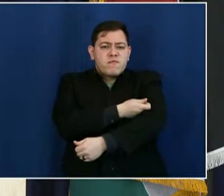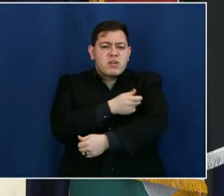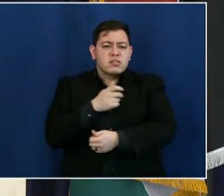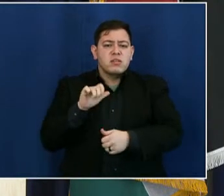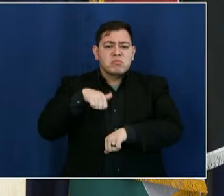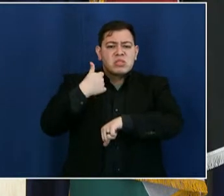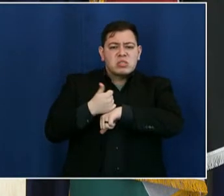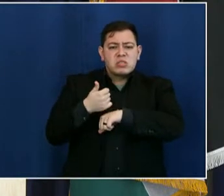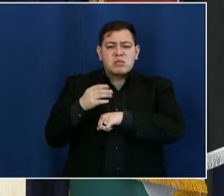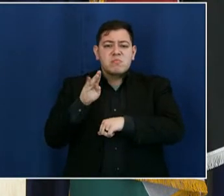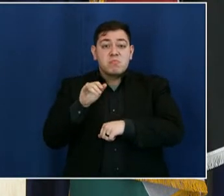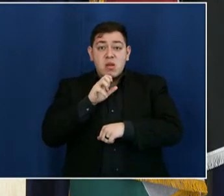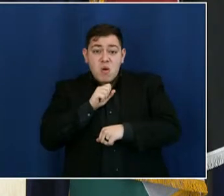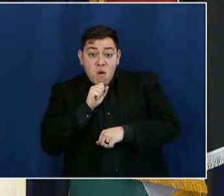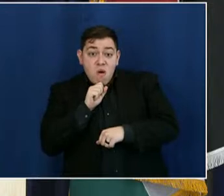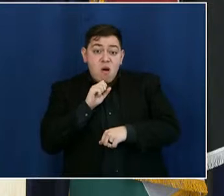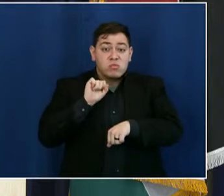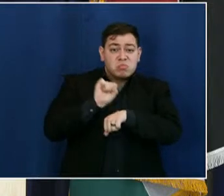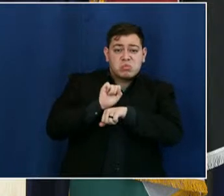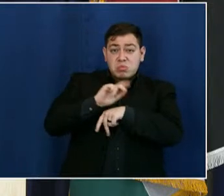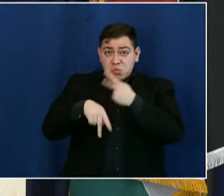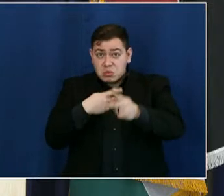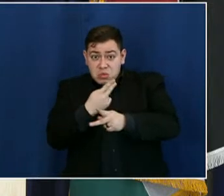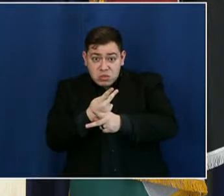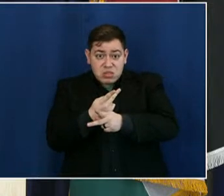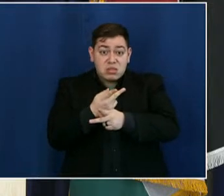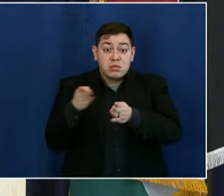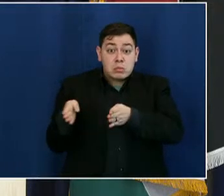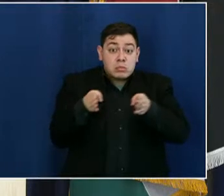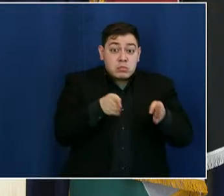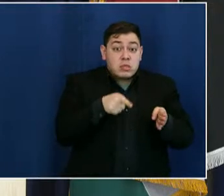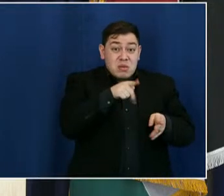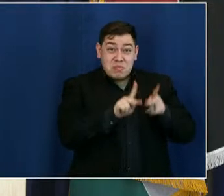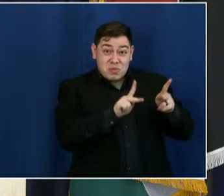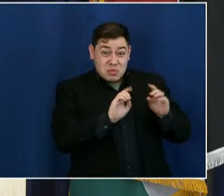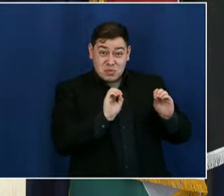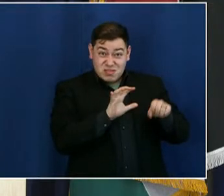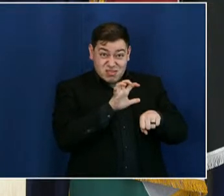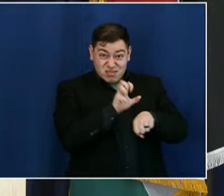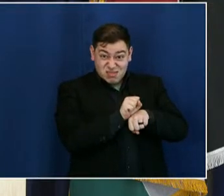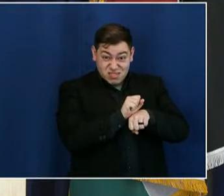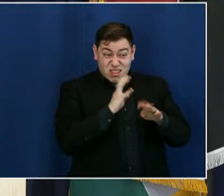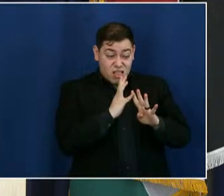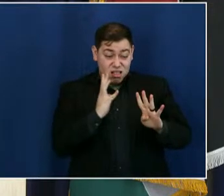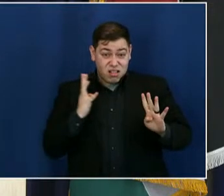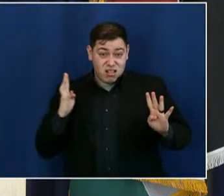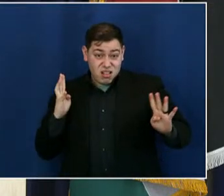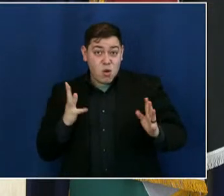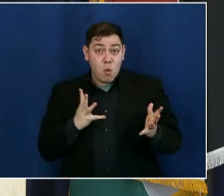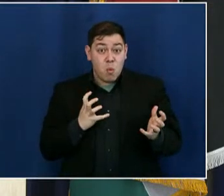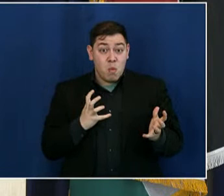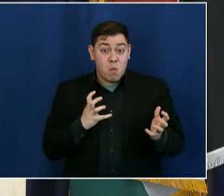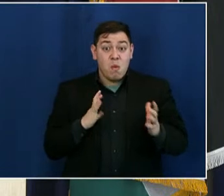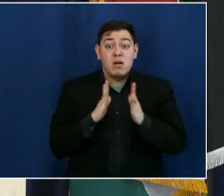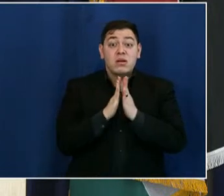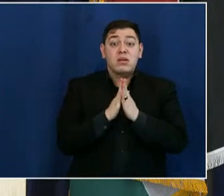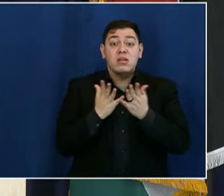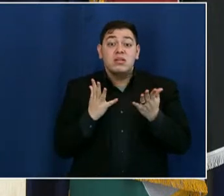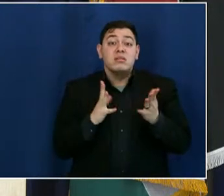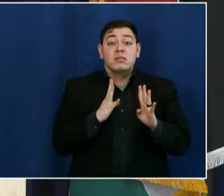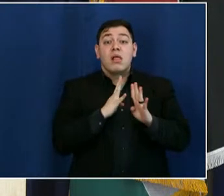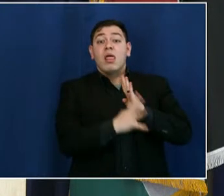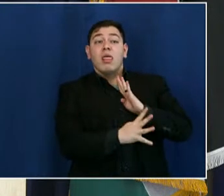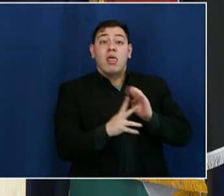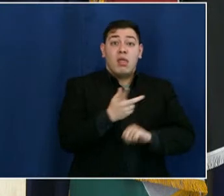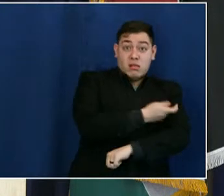she asks, people without an appointment are lining up outside of vaccination sites to see if they can get a vaccine.